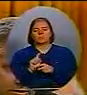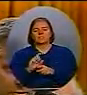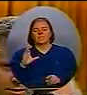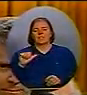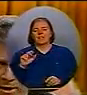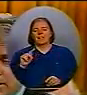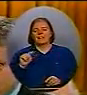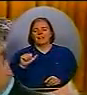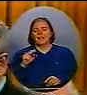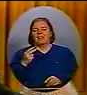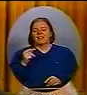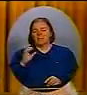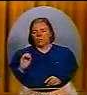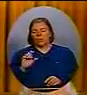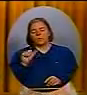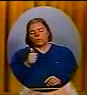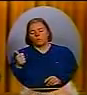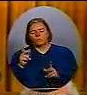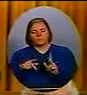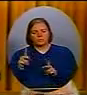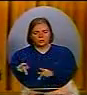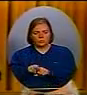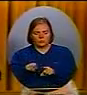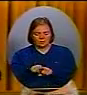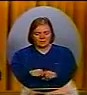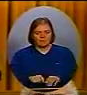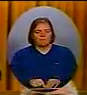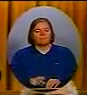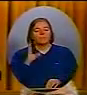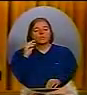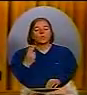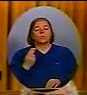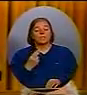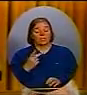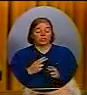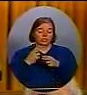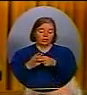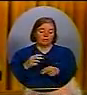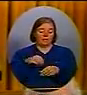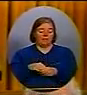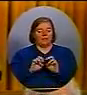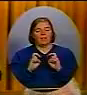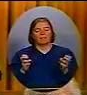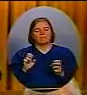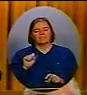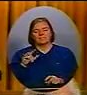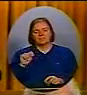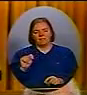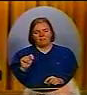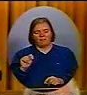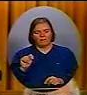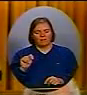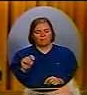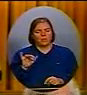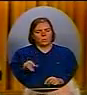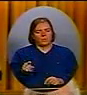Minister's point man in Montreal. He was given a patronage appointment to the Senate. So since taxpayers are saddled with this guy until he's 75, will someone over